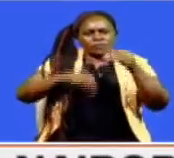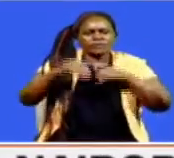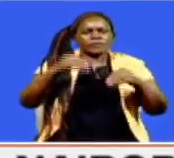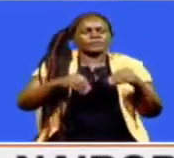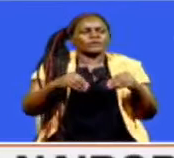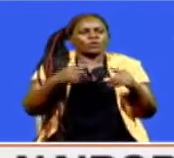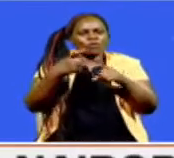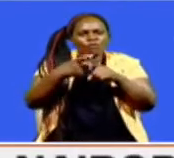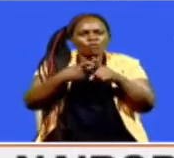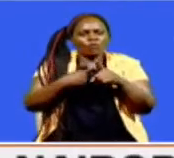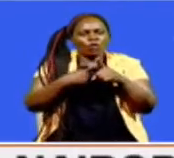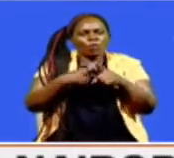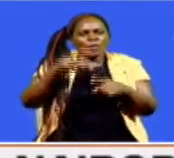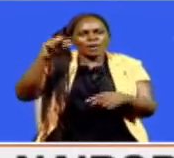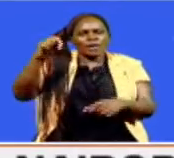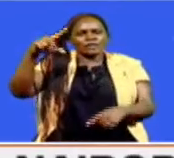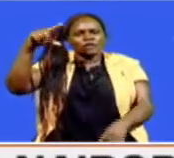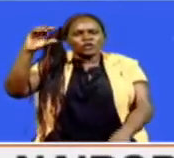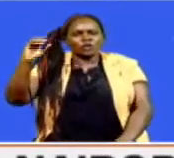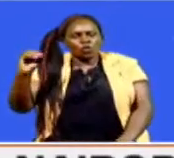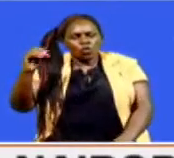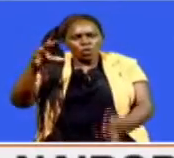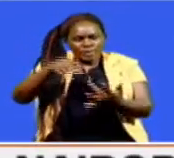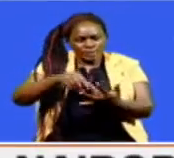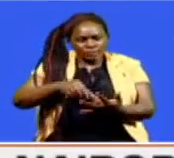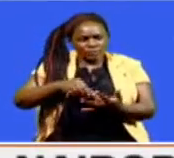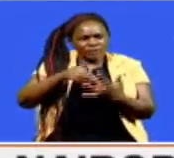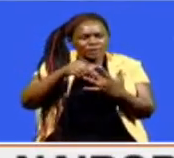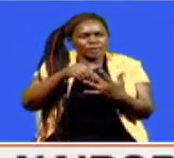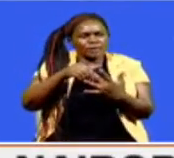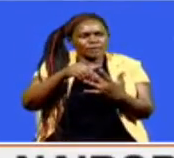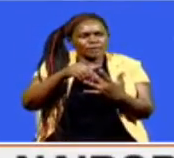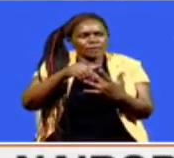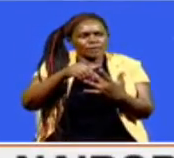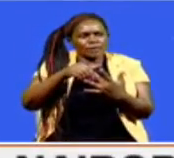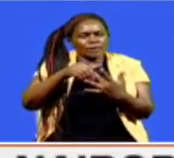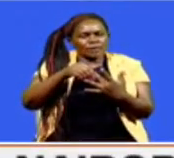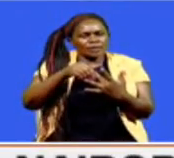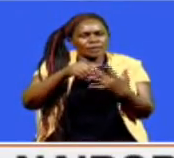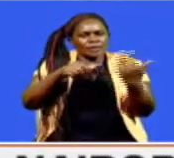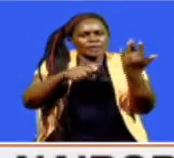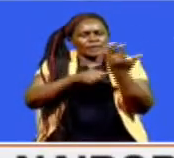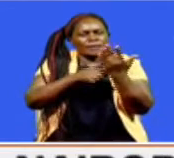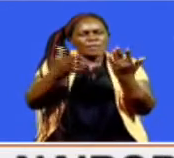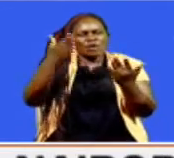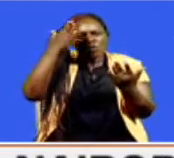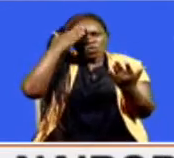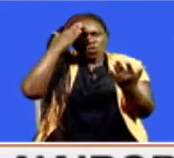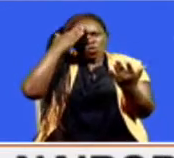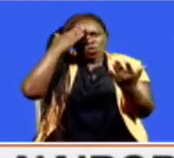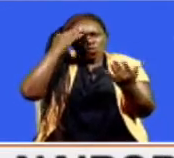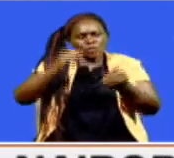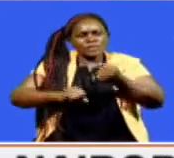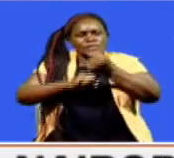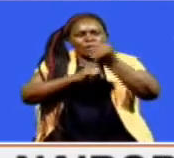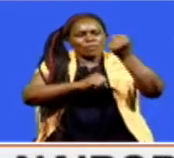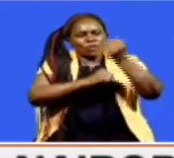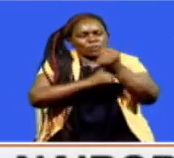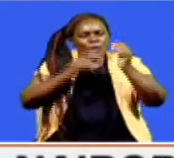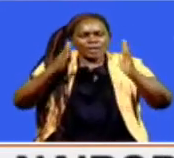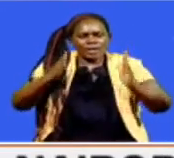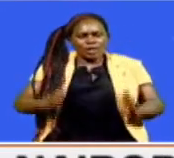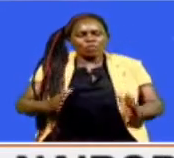positive contribution from non-governmental organizations, particularly those I would call relief and